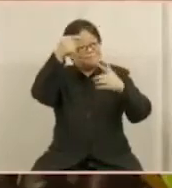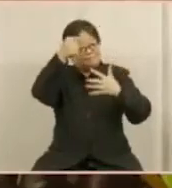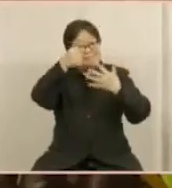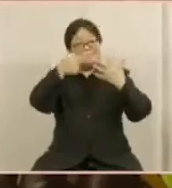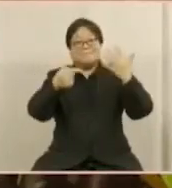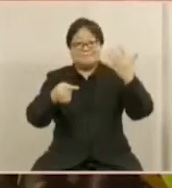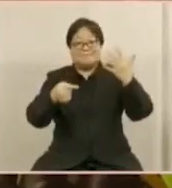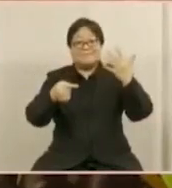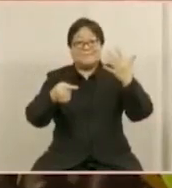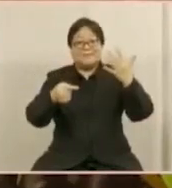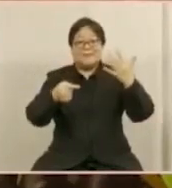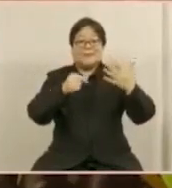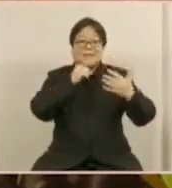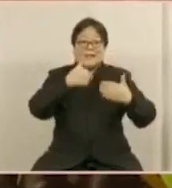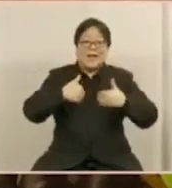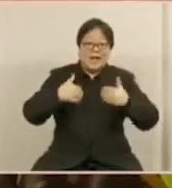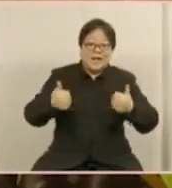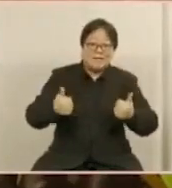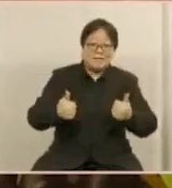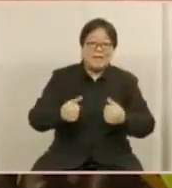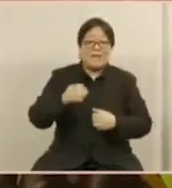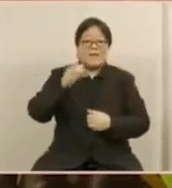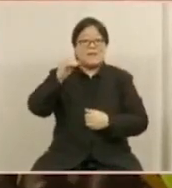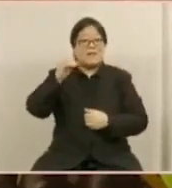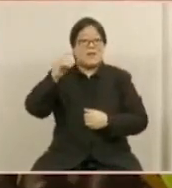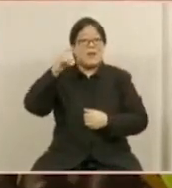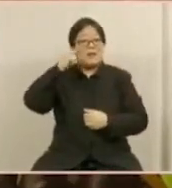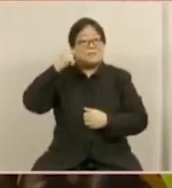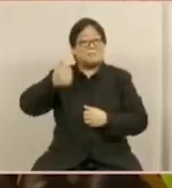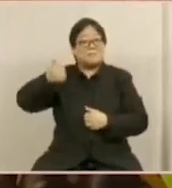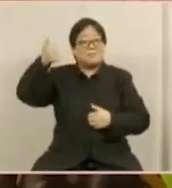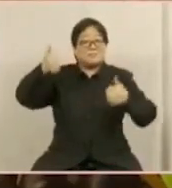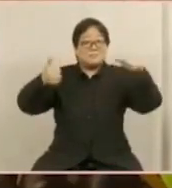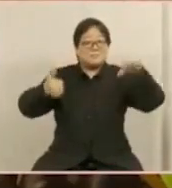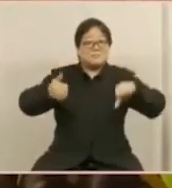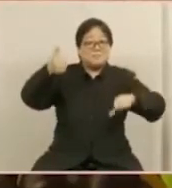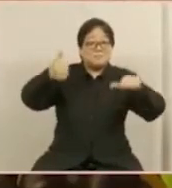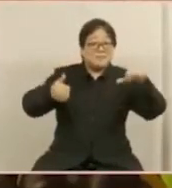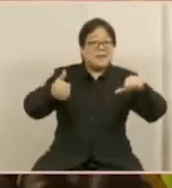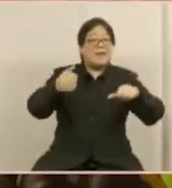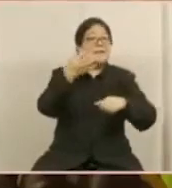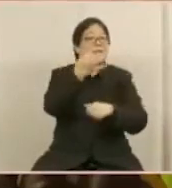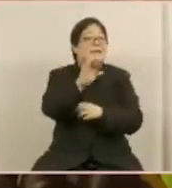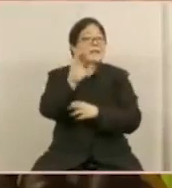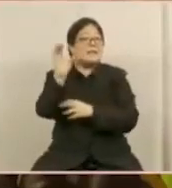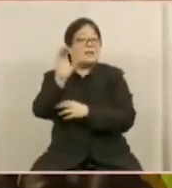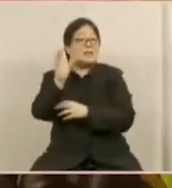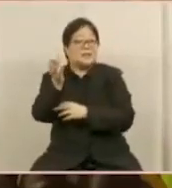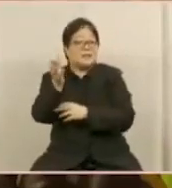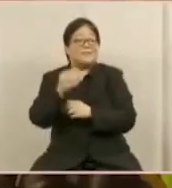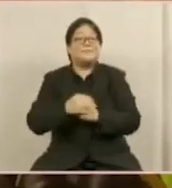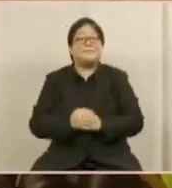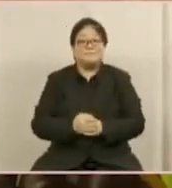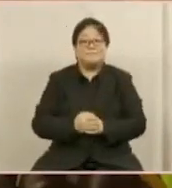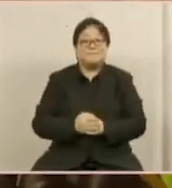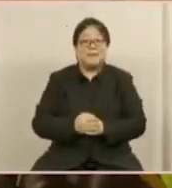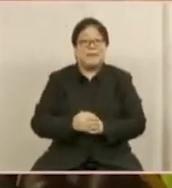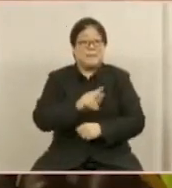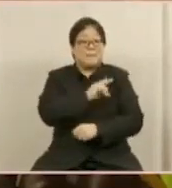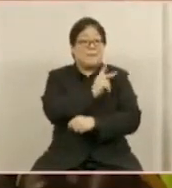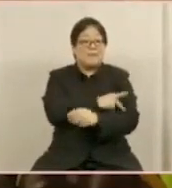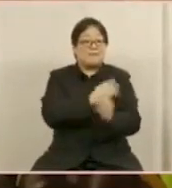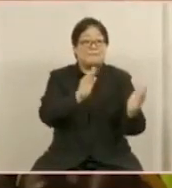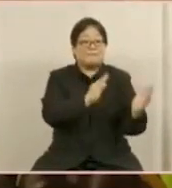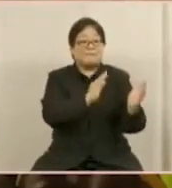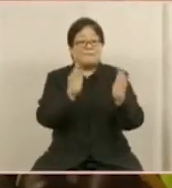from the unhealthy zero-sum mindset of the 19th and 20th century, where power shifts were